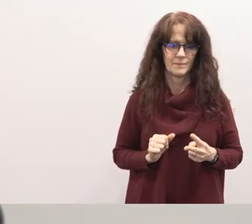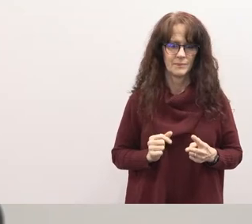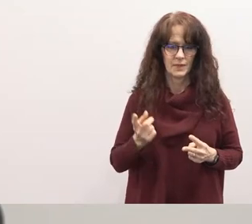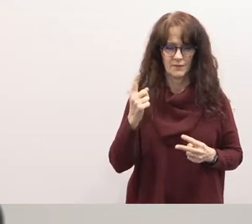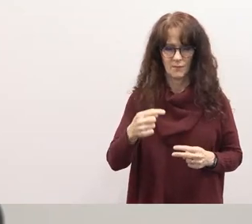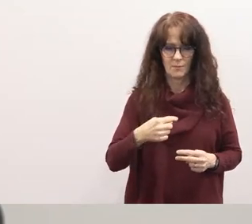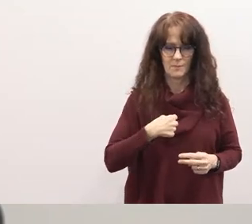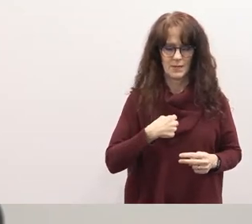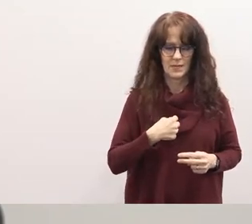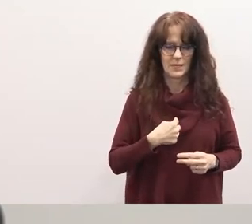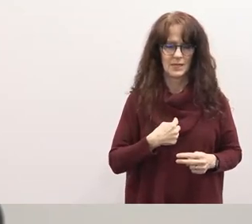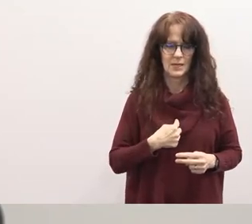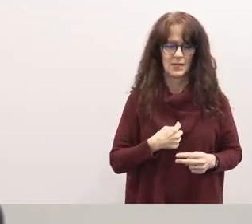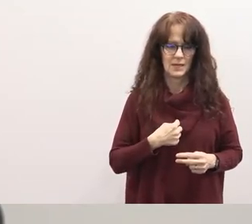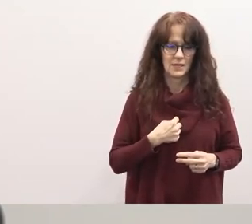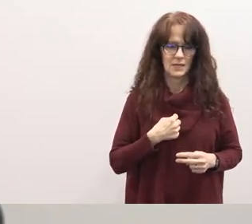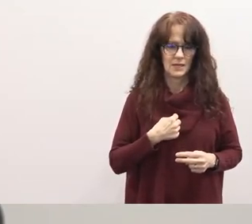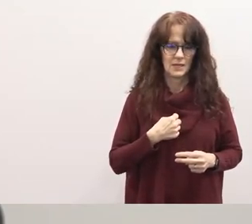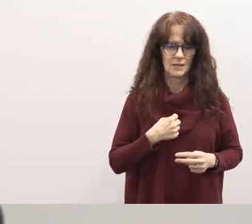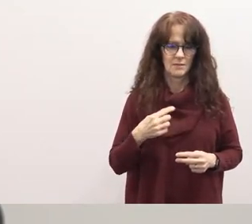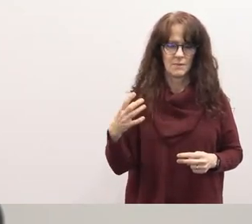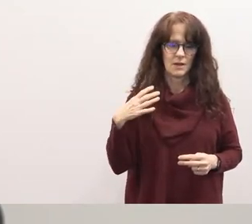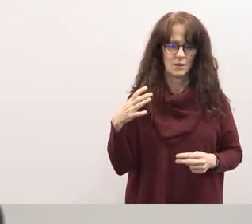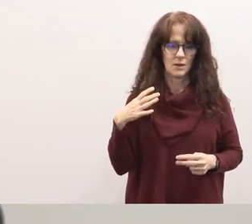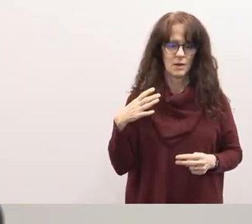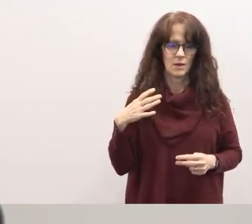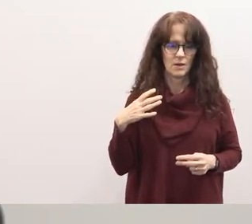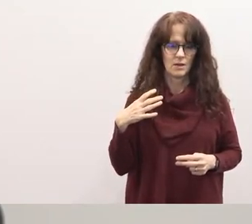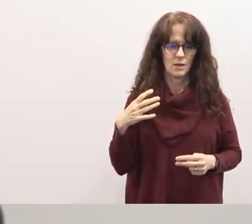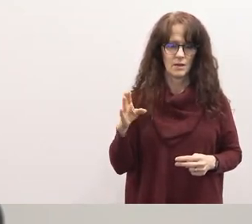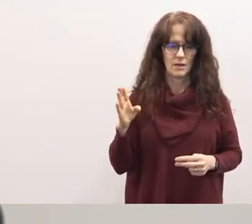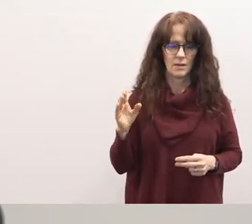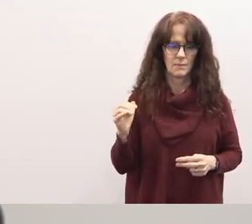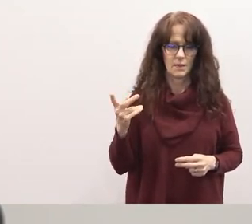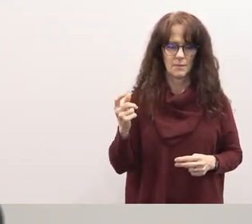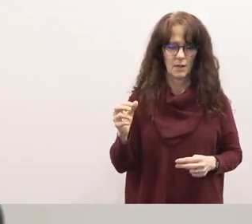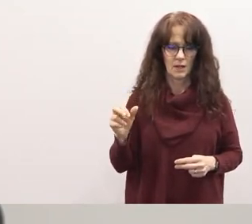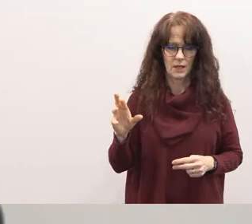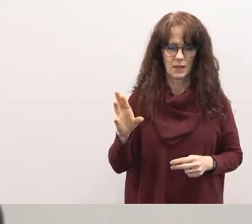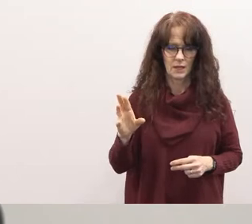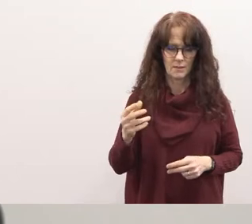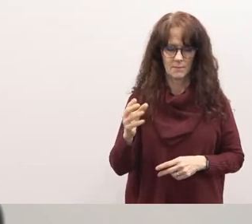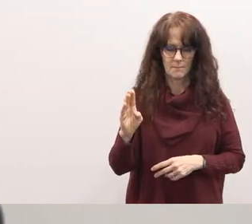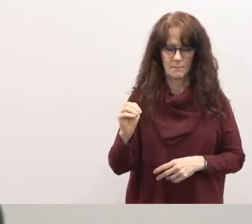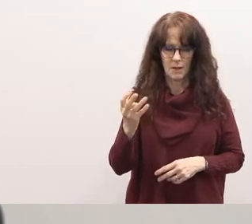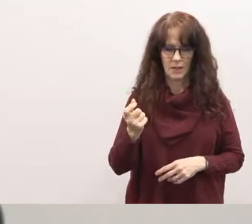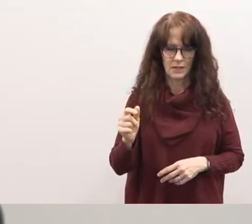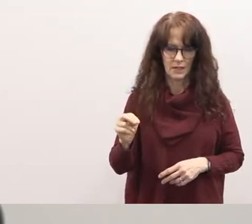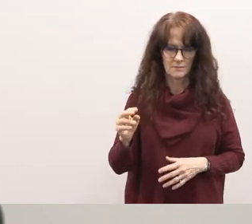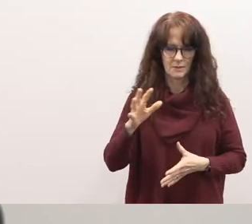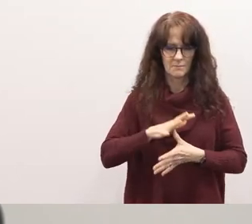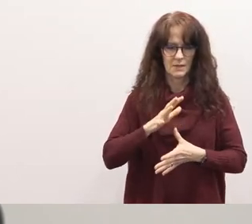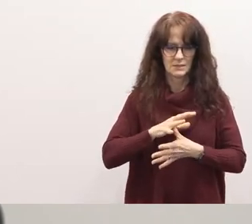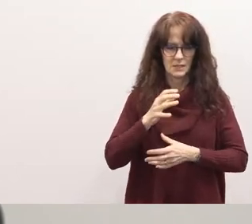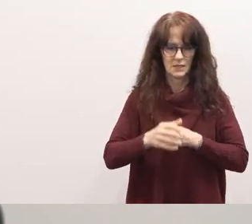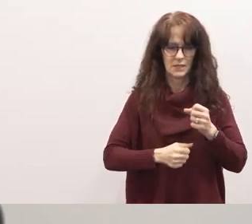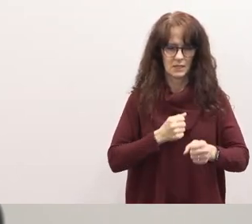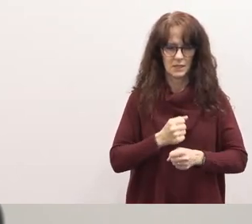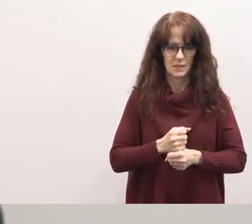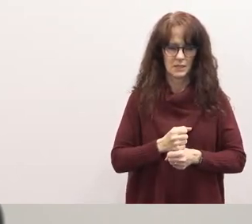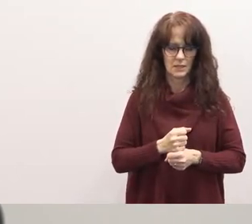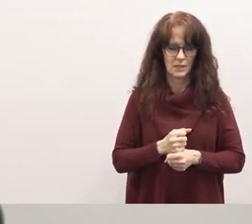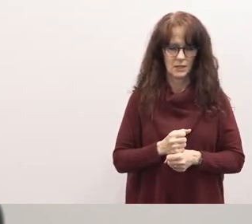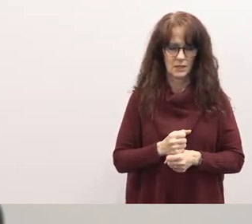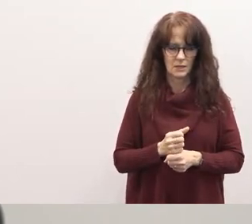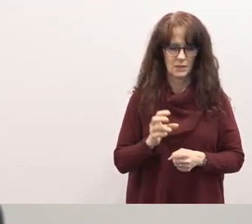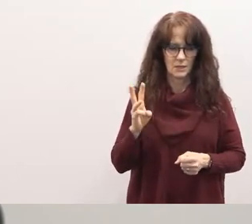me, it wasn't my coach, who was Bill Mulligan, a renowned coach. My senior year, Willard Foster